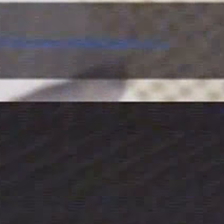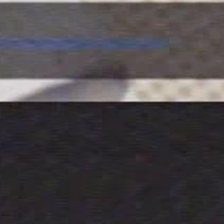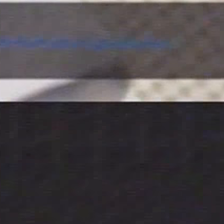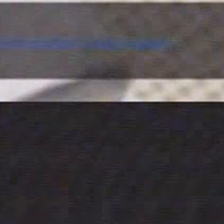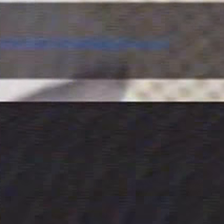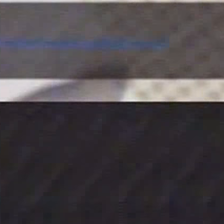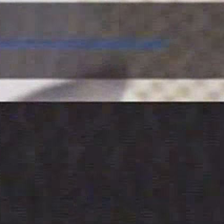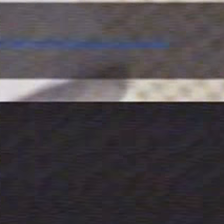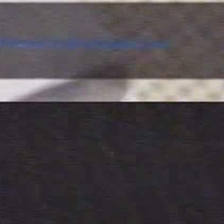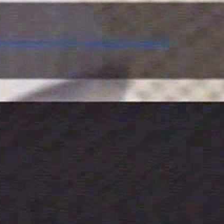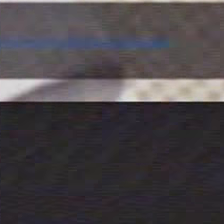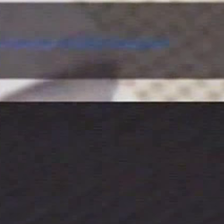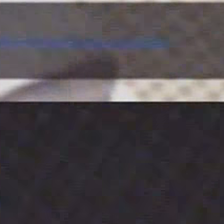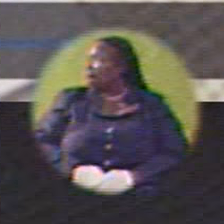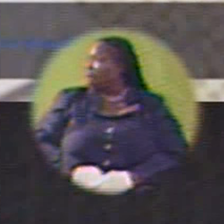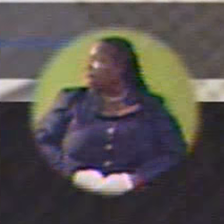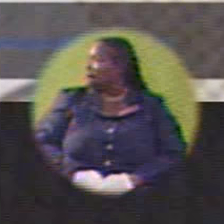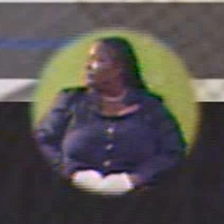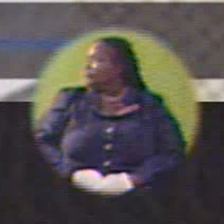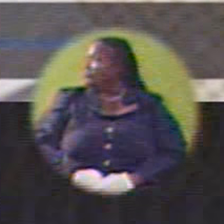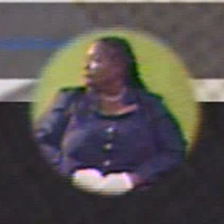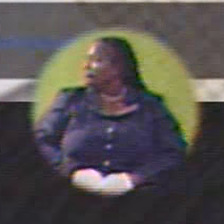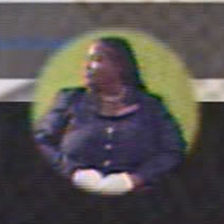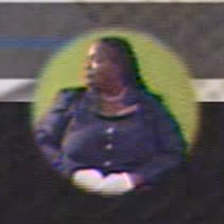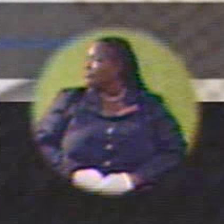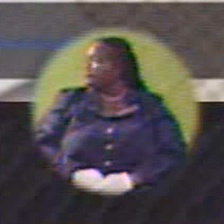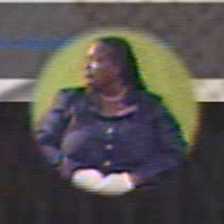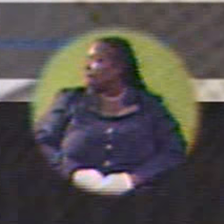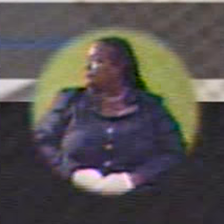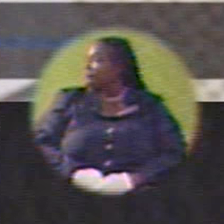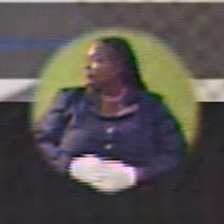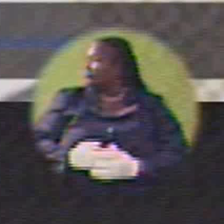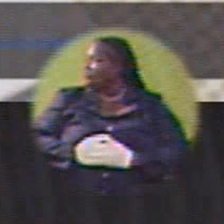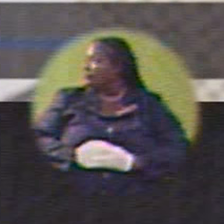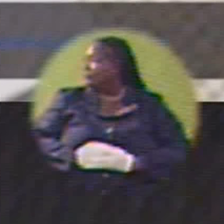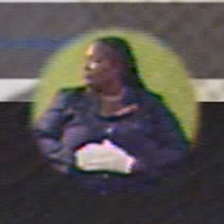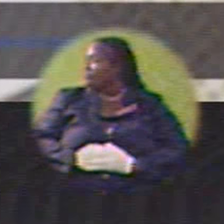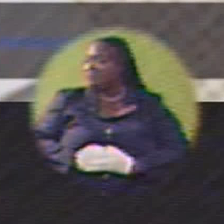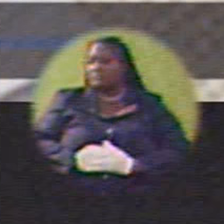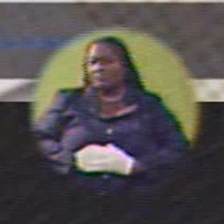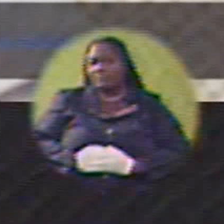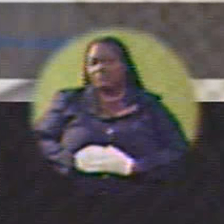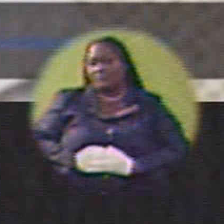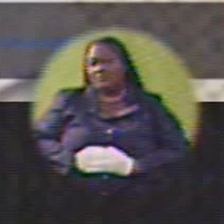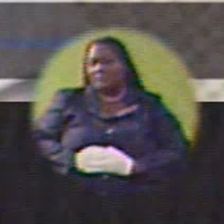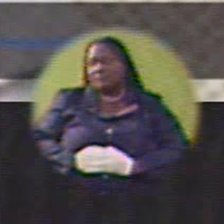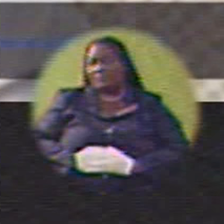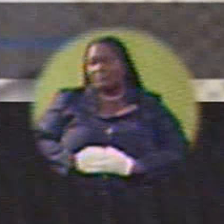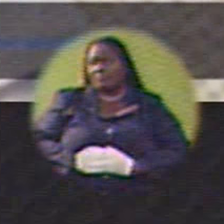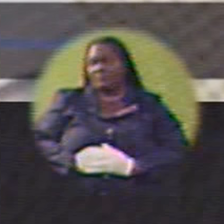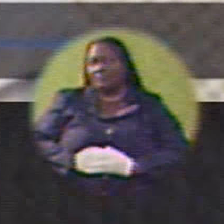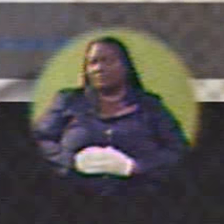to gangs, to deviant behavior, to violent behavior in schools, and we are hammering